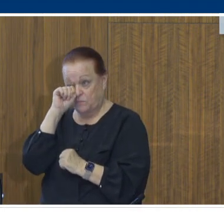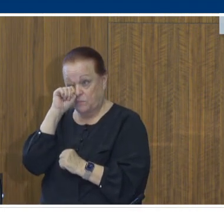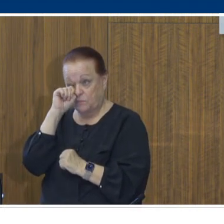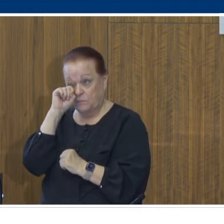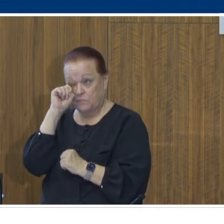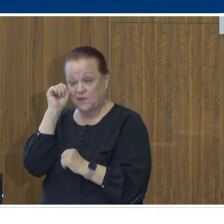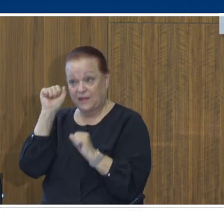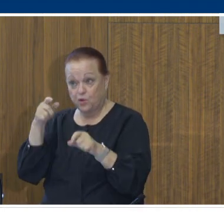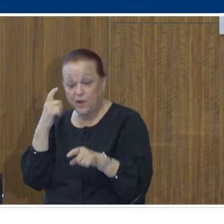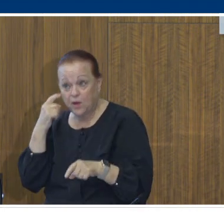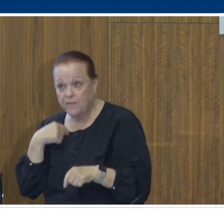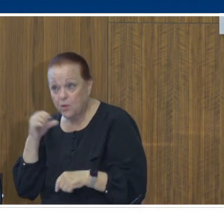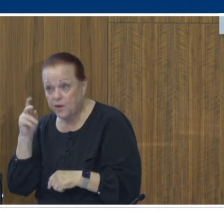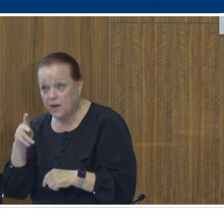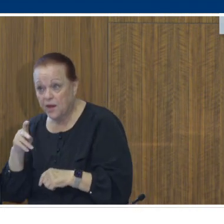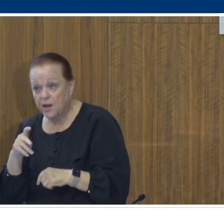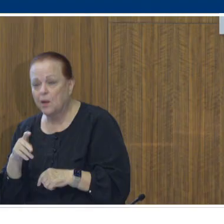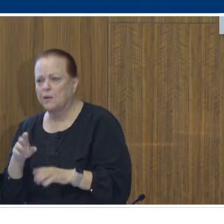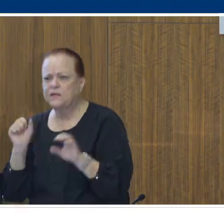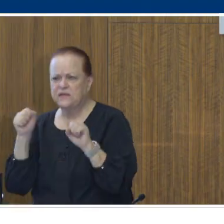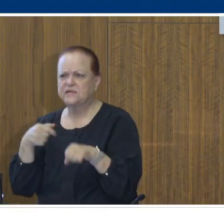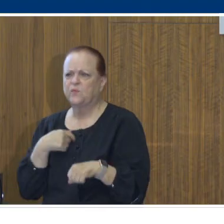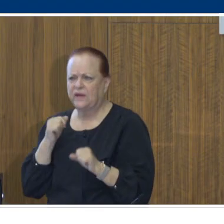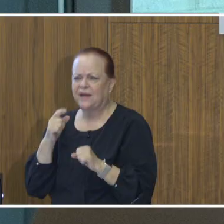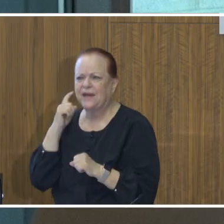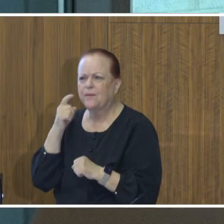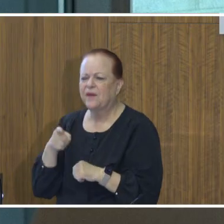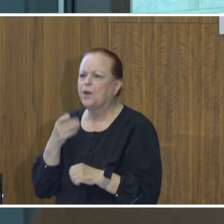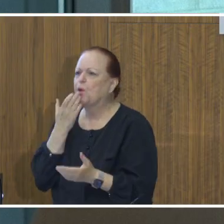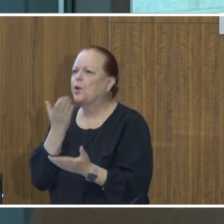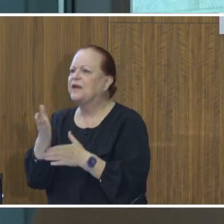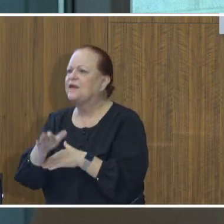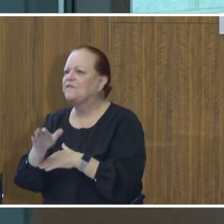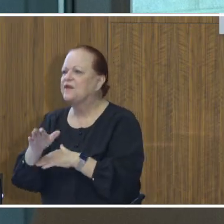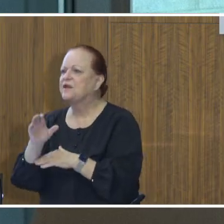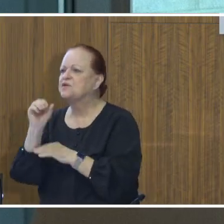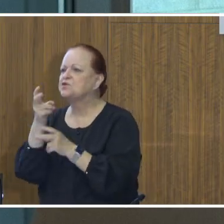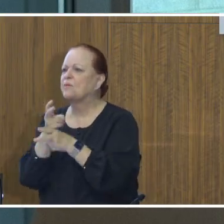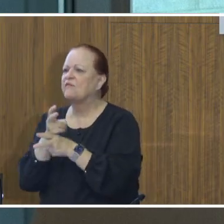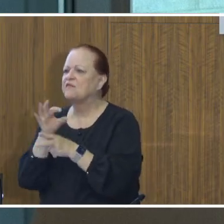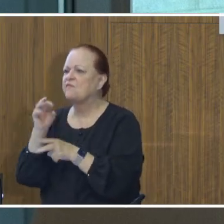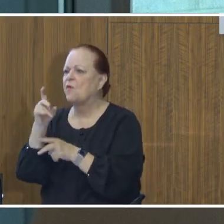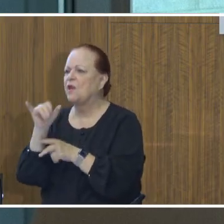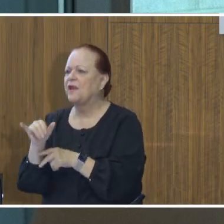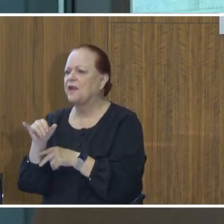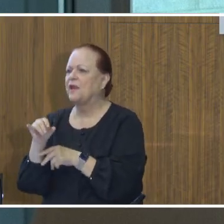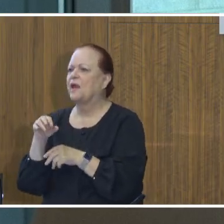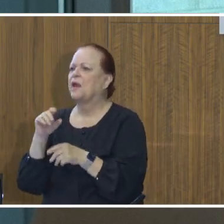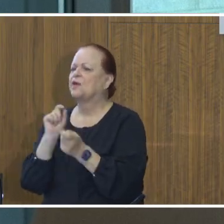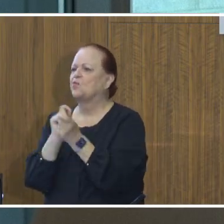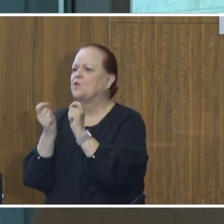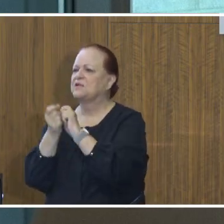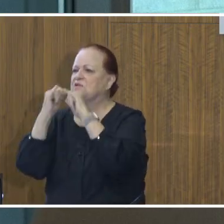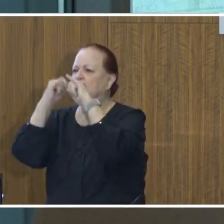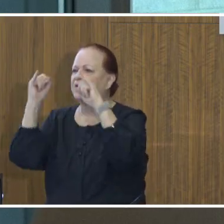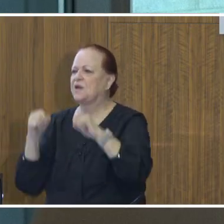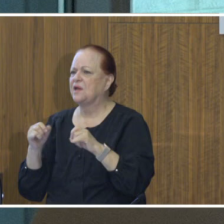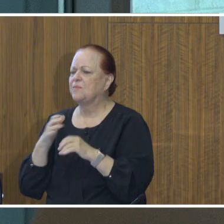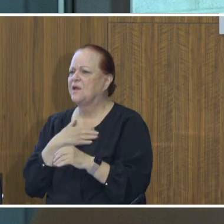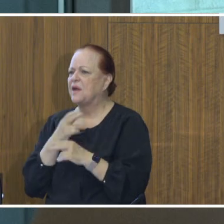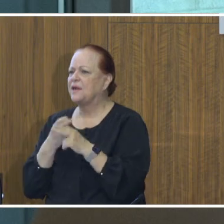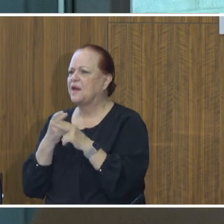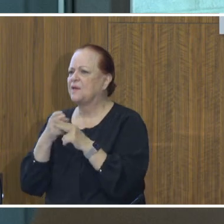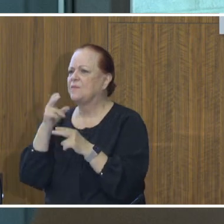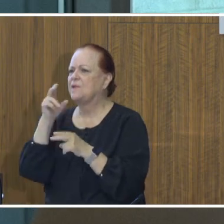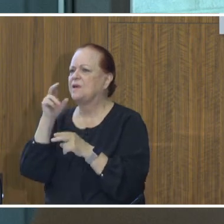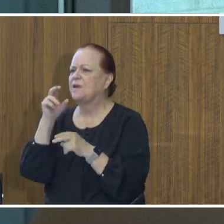Can you hear me okay? Okay. We can hear you. Thanks. Good evening, Supervisor Foley and redistricting staff. My name is Daniel Chinose, last name